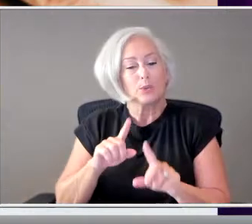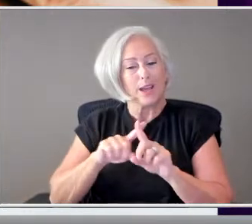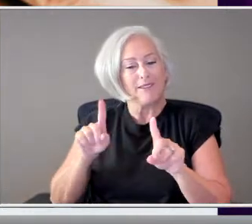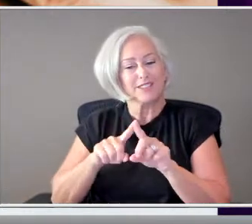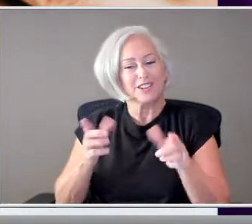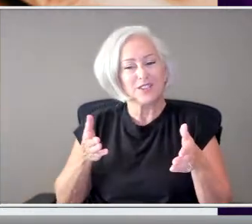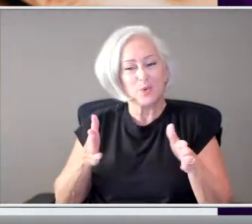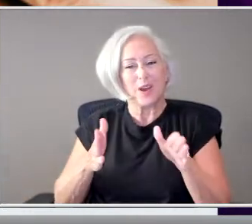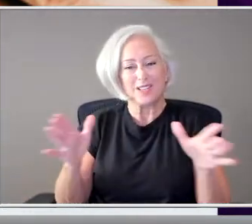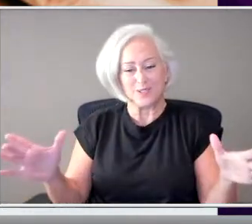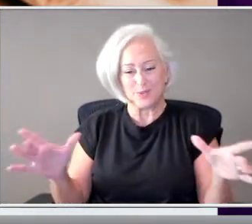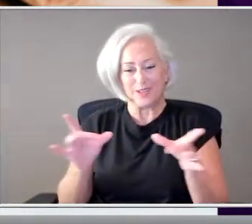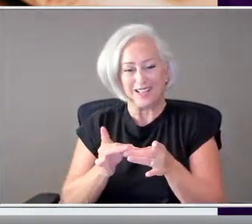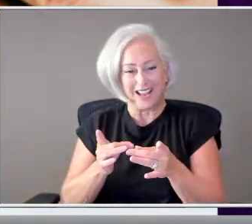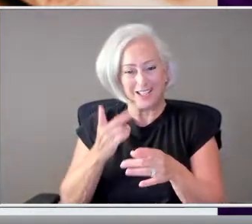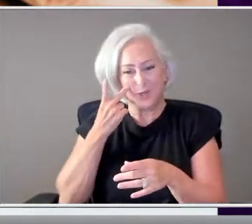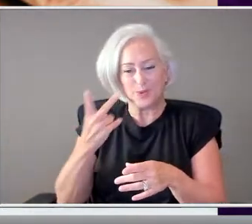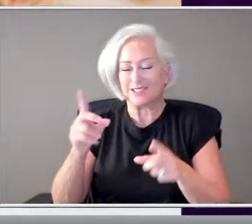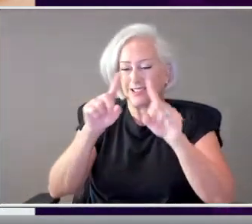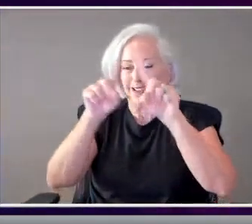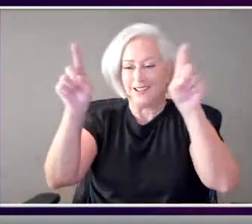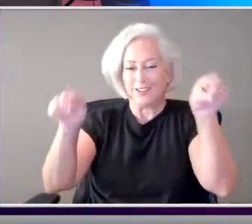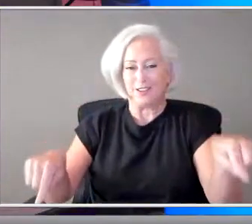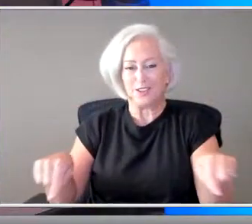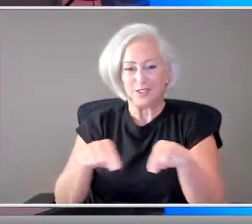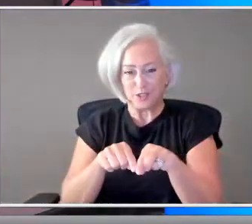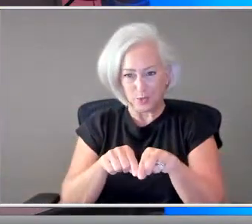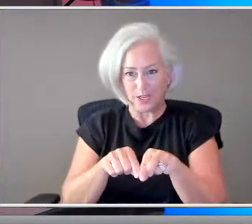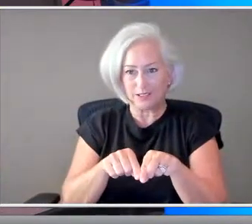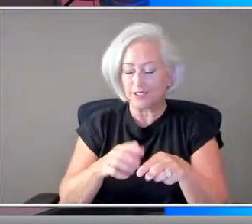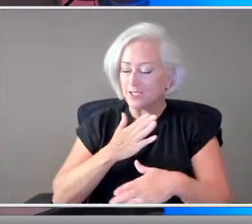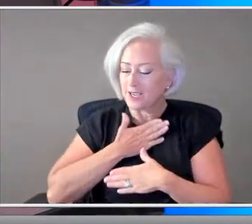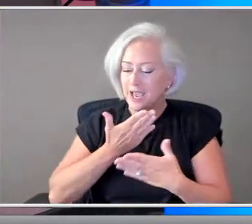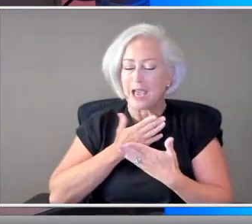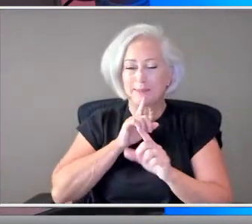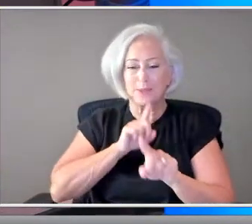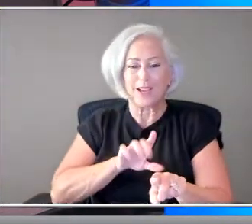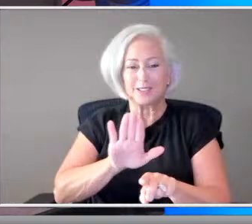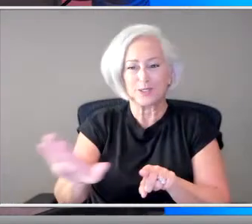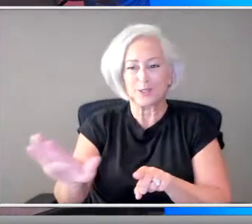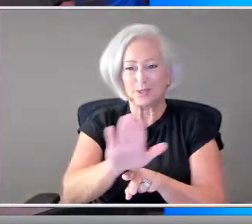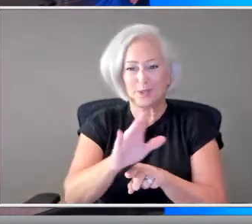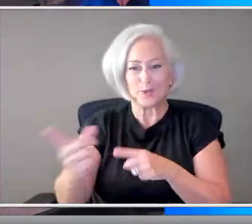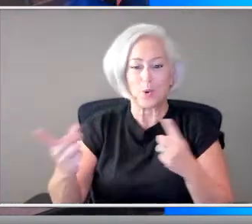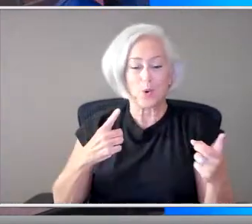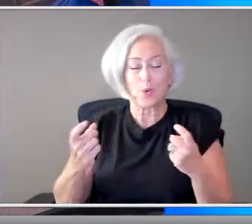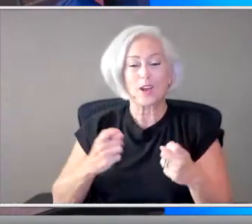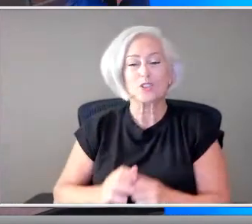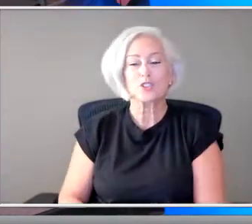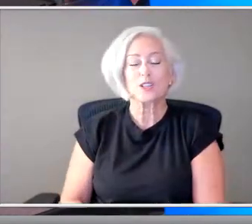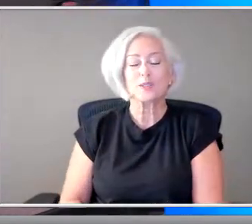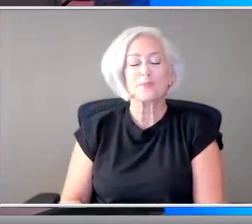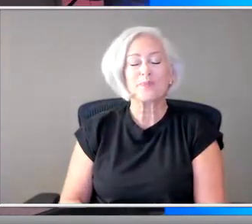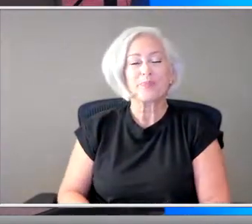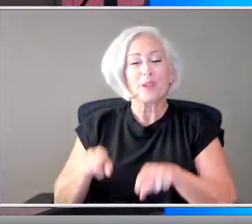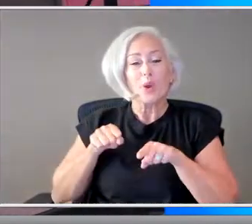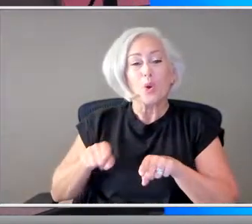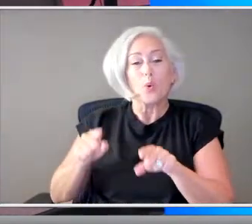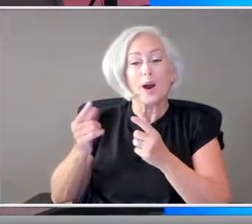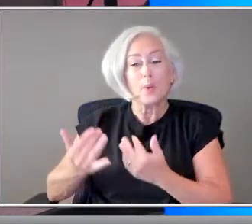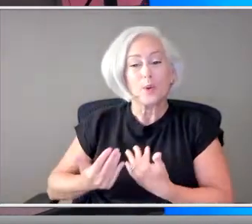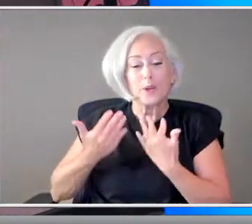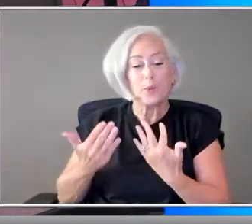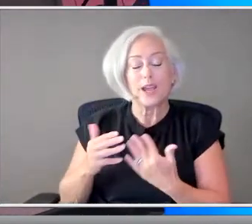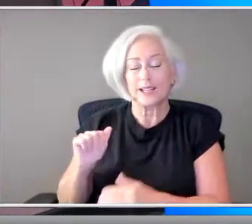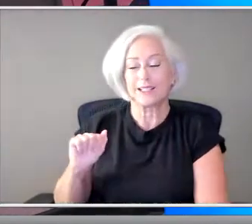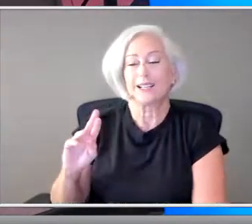are right there on your screen. We will answer your questions in real time. So while those questions come in, I want to ask Angela, when most